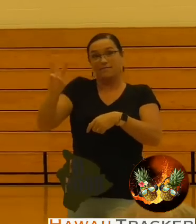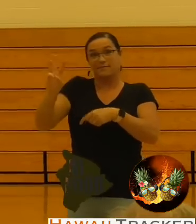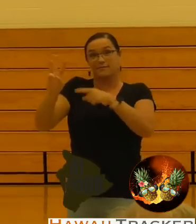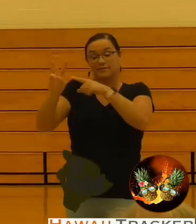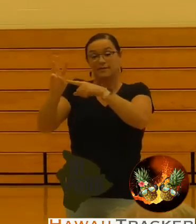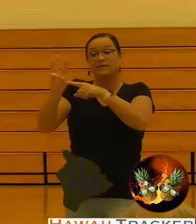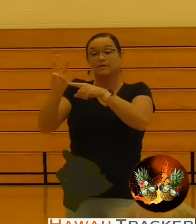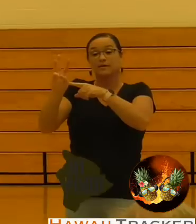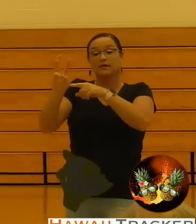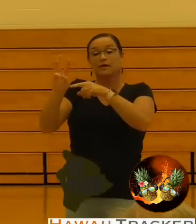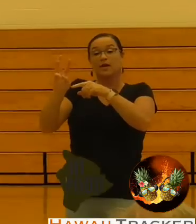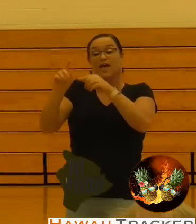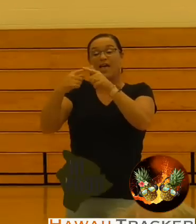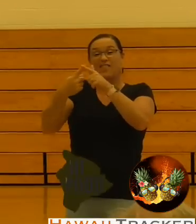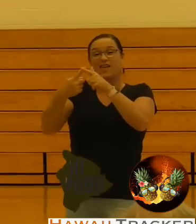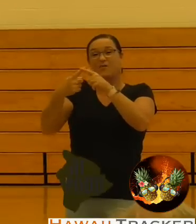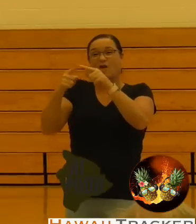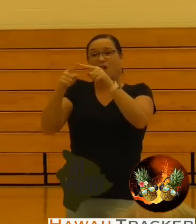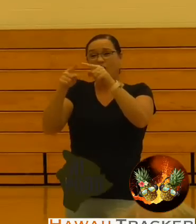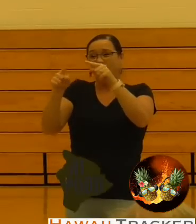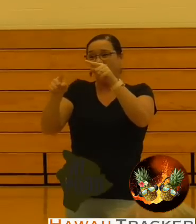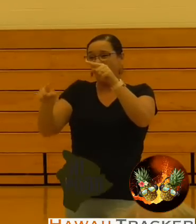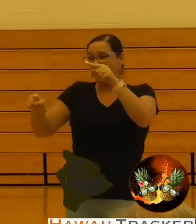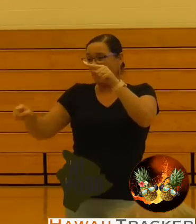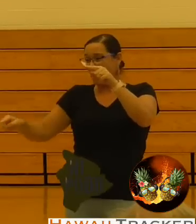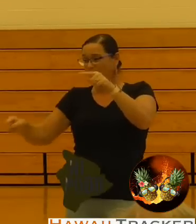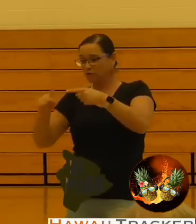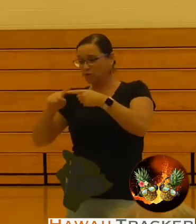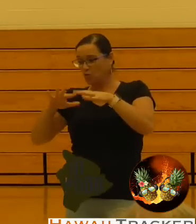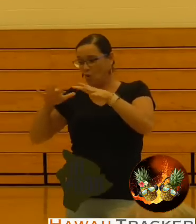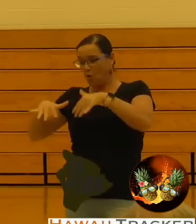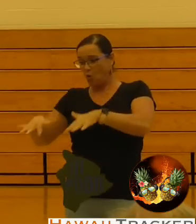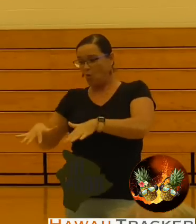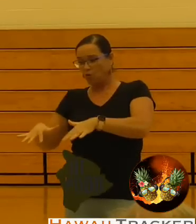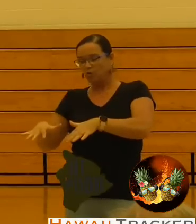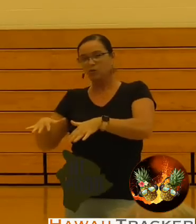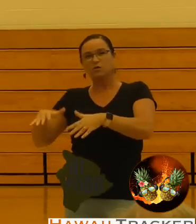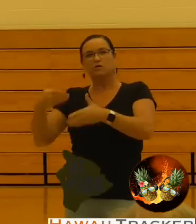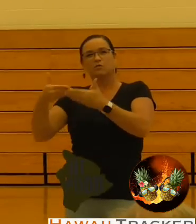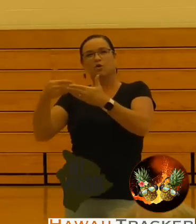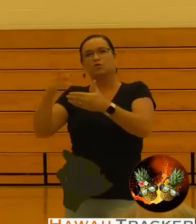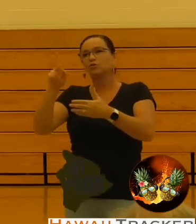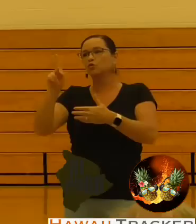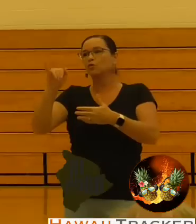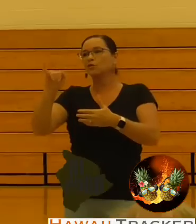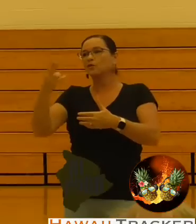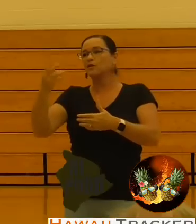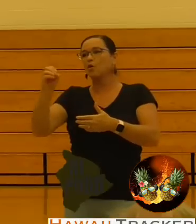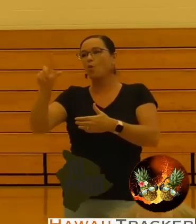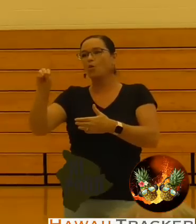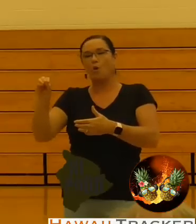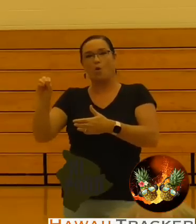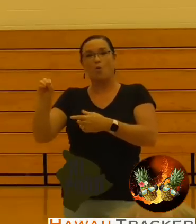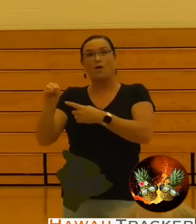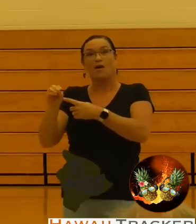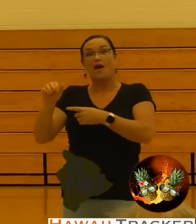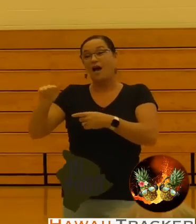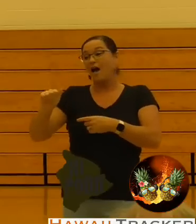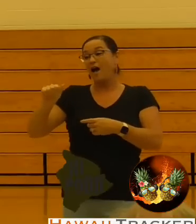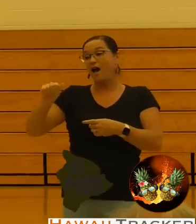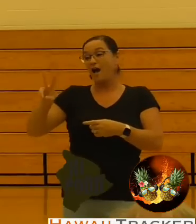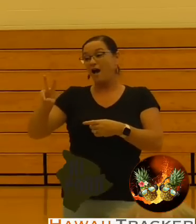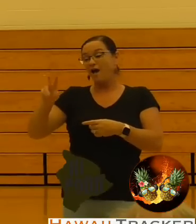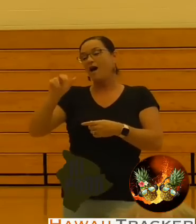then the lava flows went all the way down to the ocean north of Kiholo. The aha phase arrived there